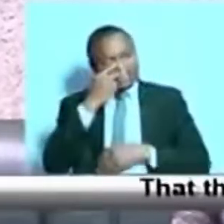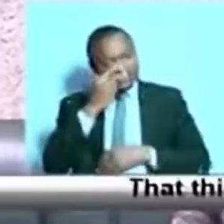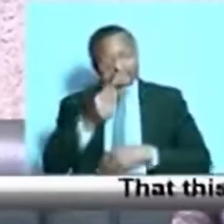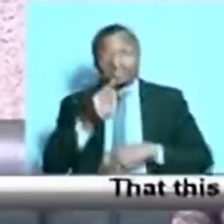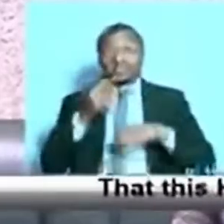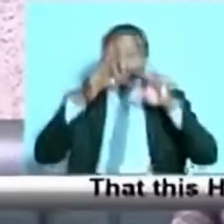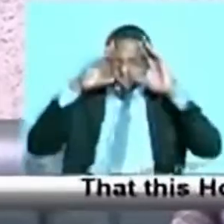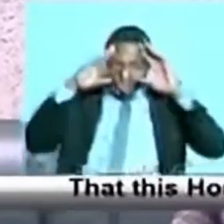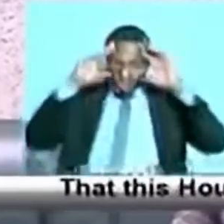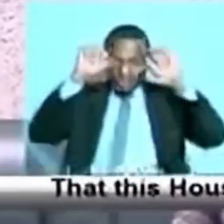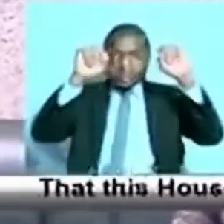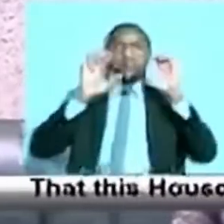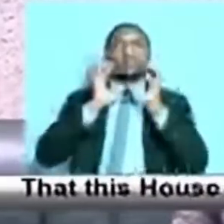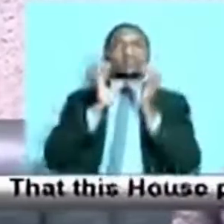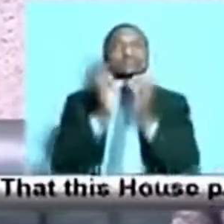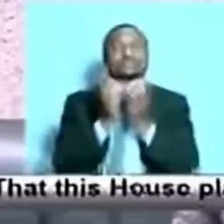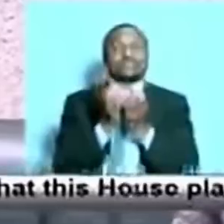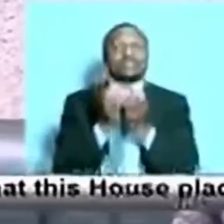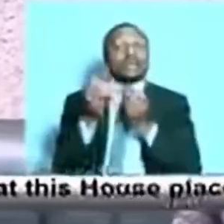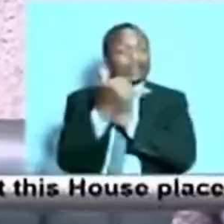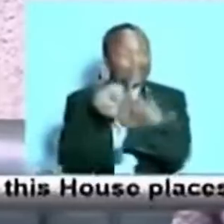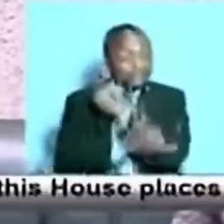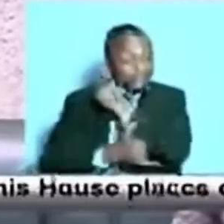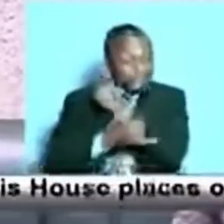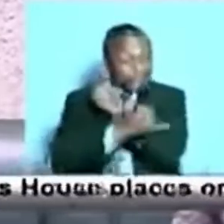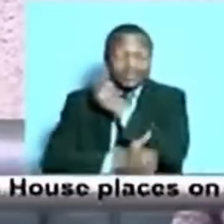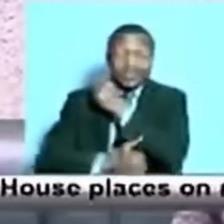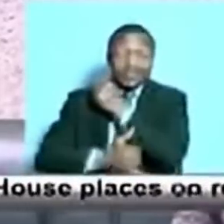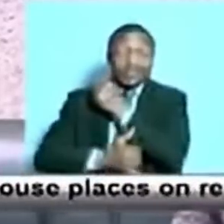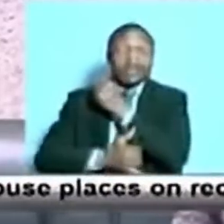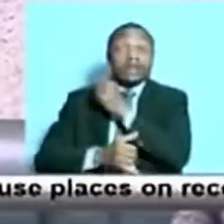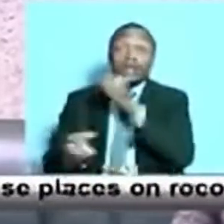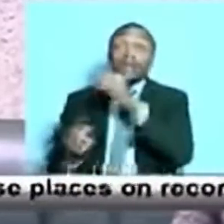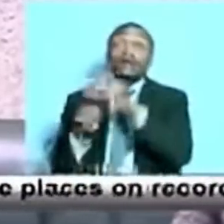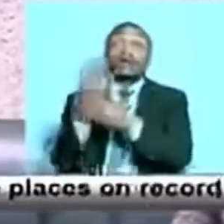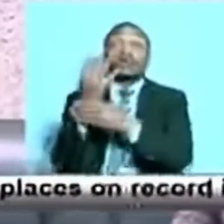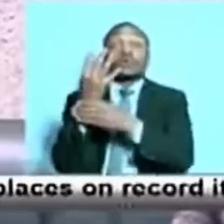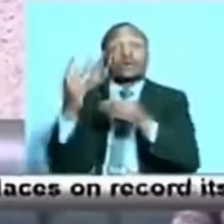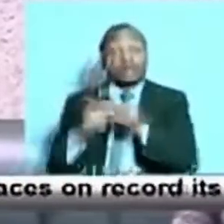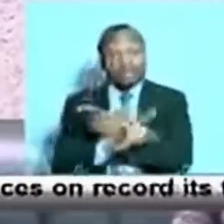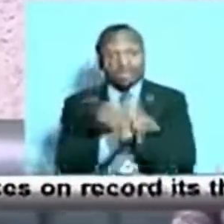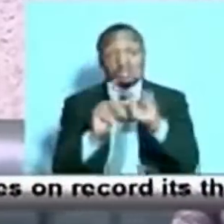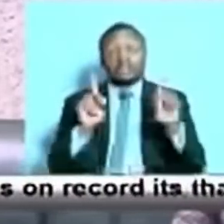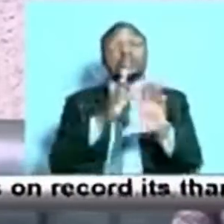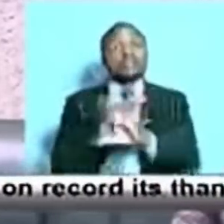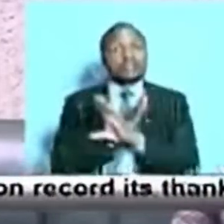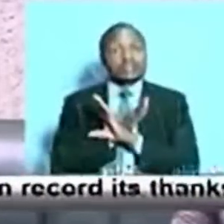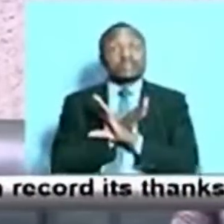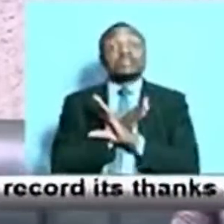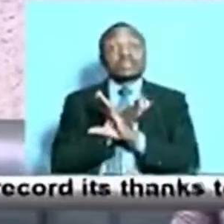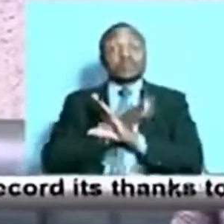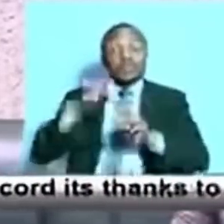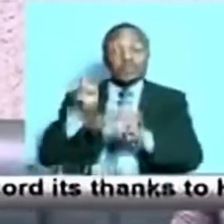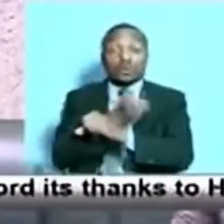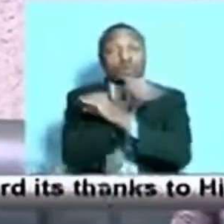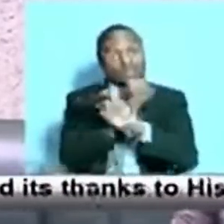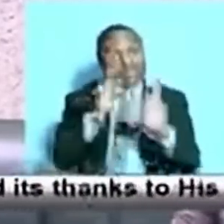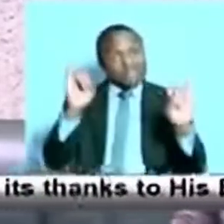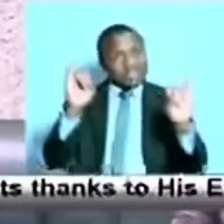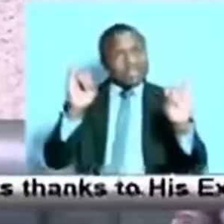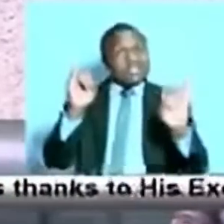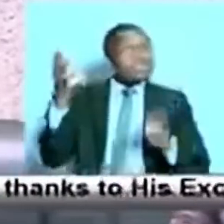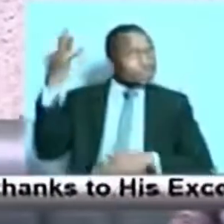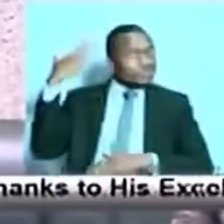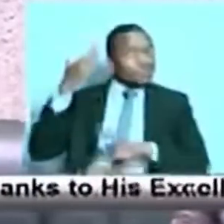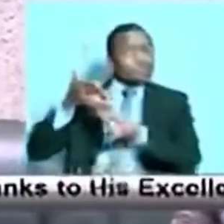of Mozambique. And as a country, as a mature democracy, Zambia that got independent in the long